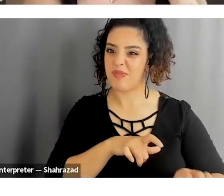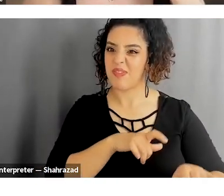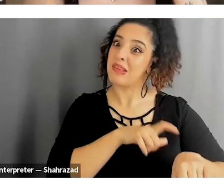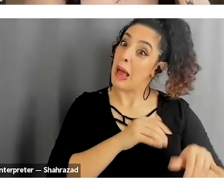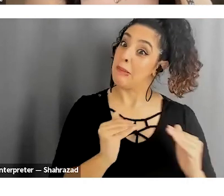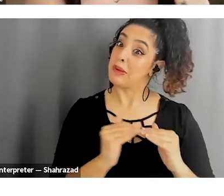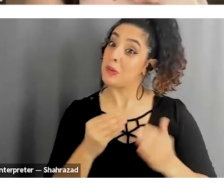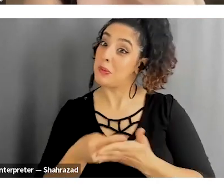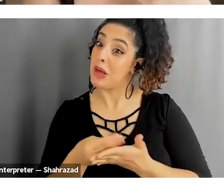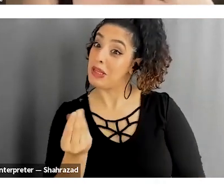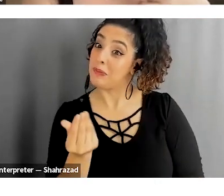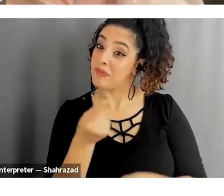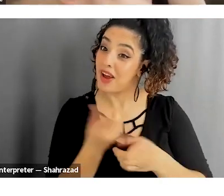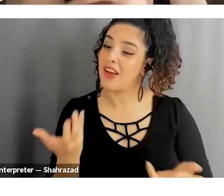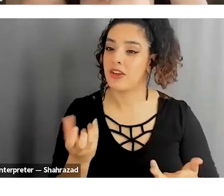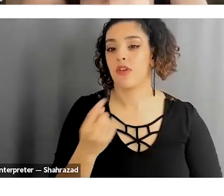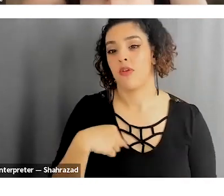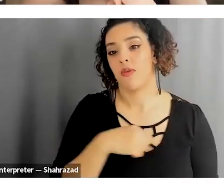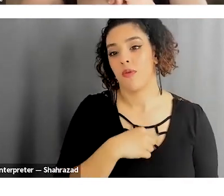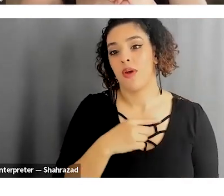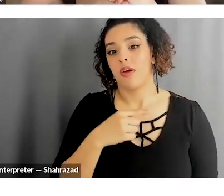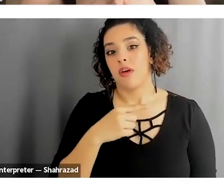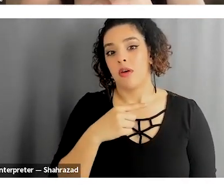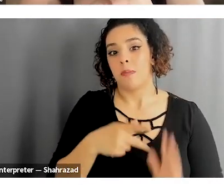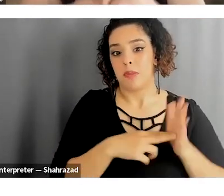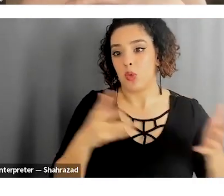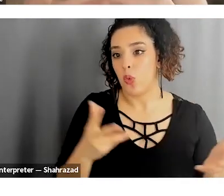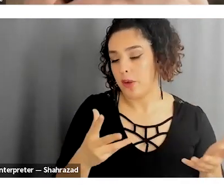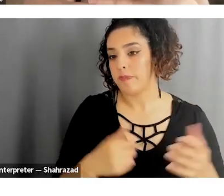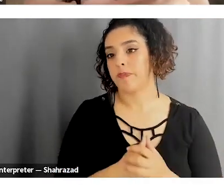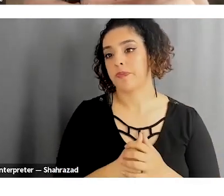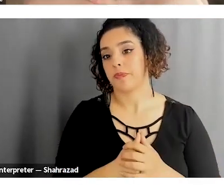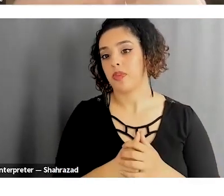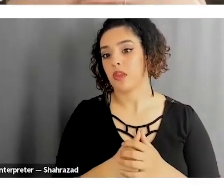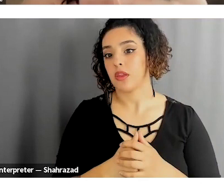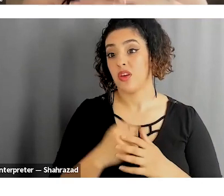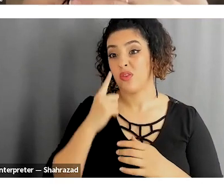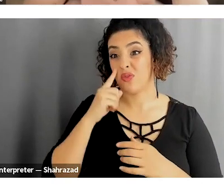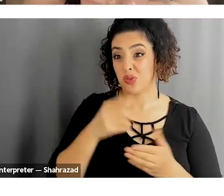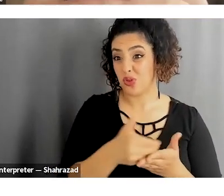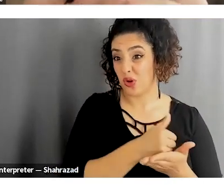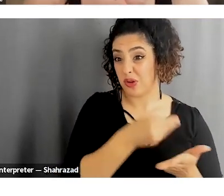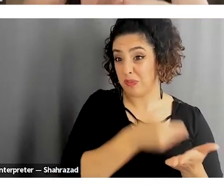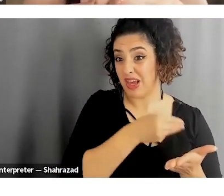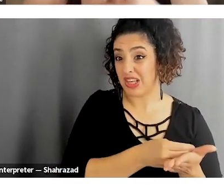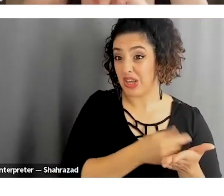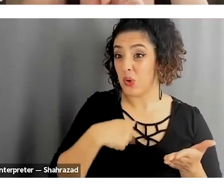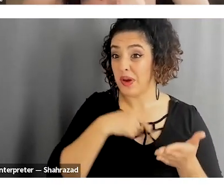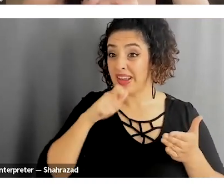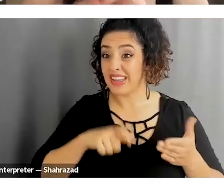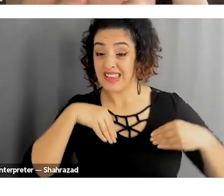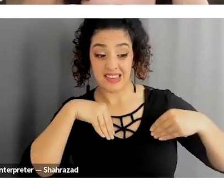Like everybody says the sentence. What that means is basically like, in order for you to get funds, you have to sell your time, your expertise,